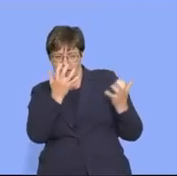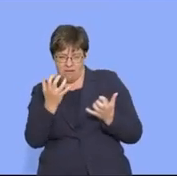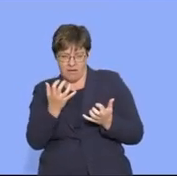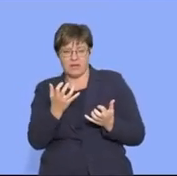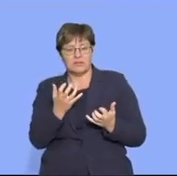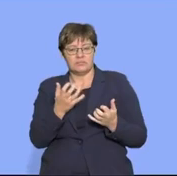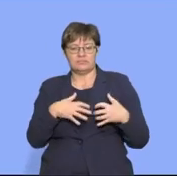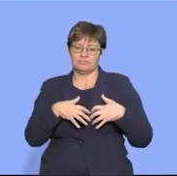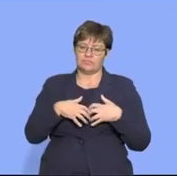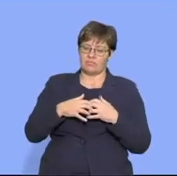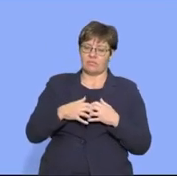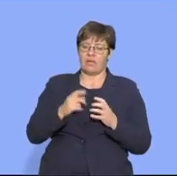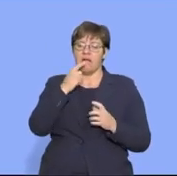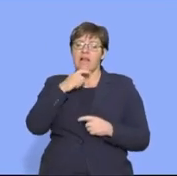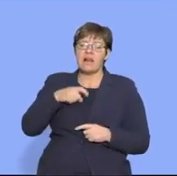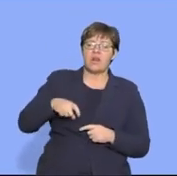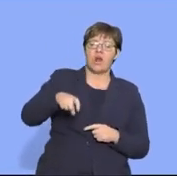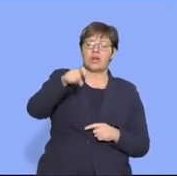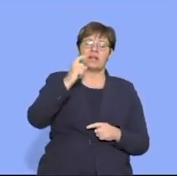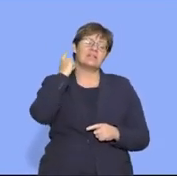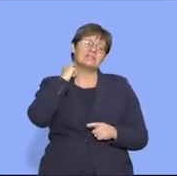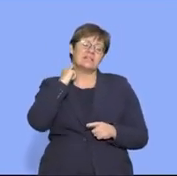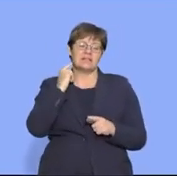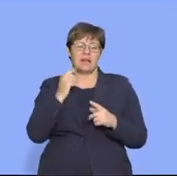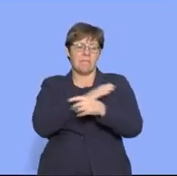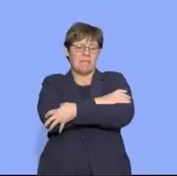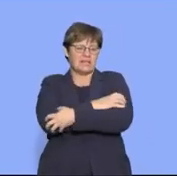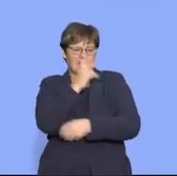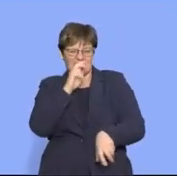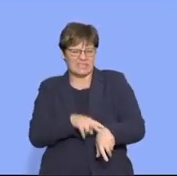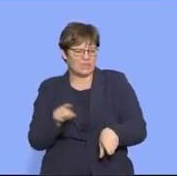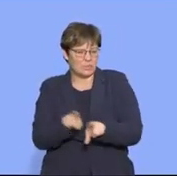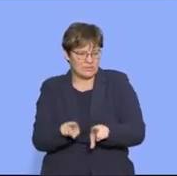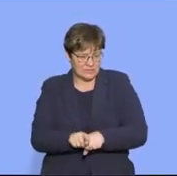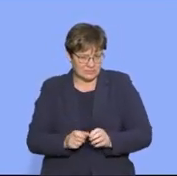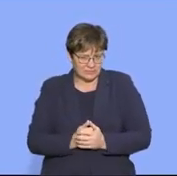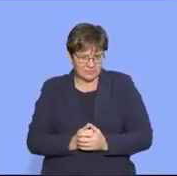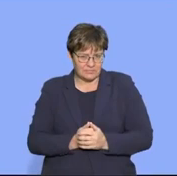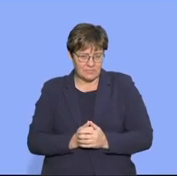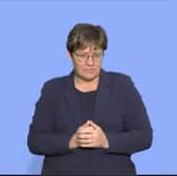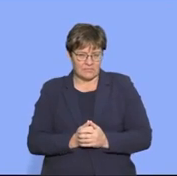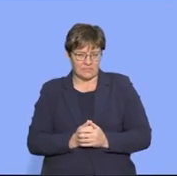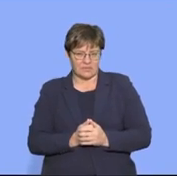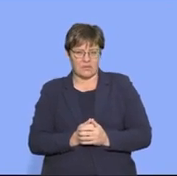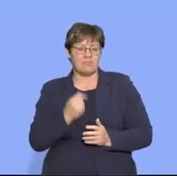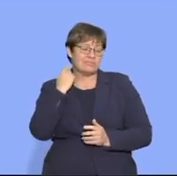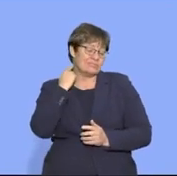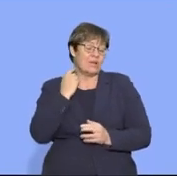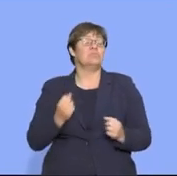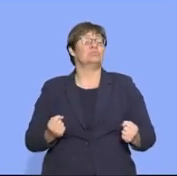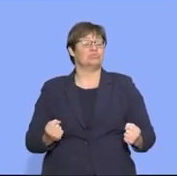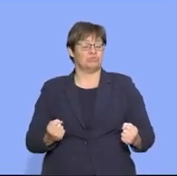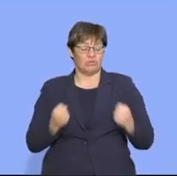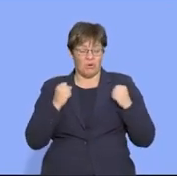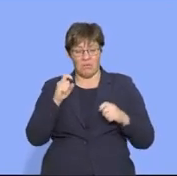will work out to hold up a head with a long neck like that, the animal needs neck